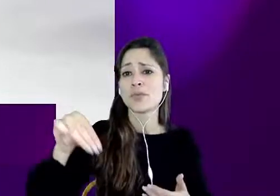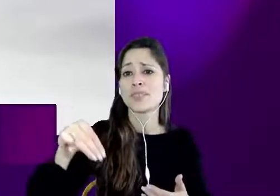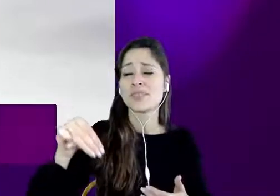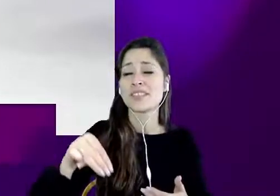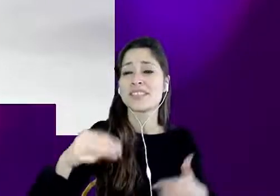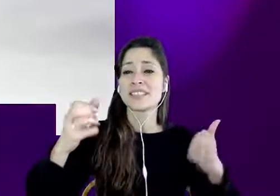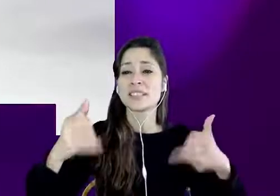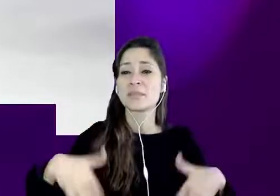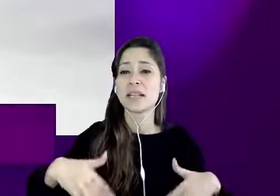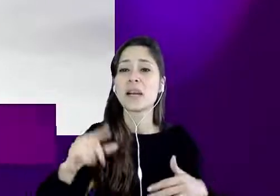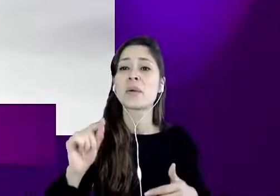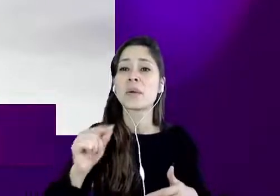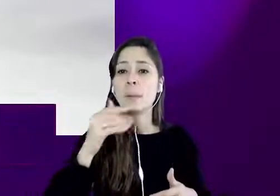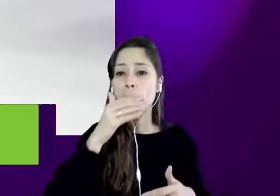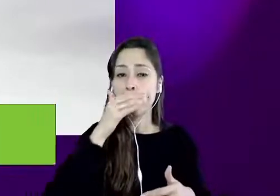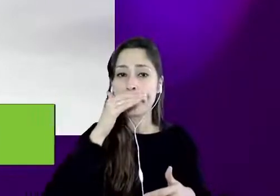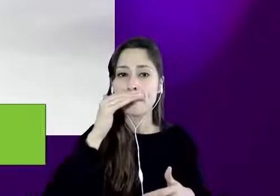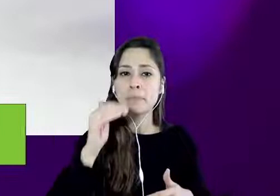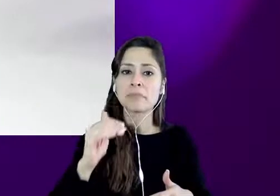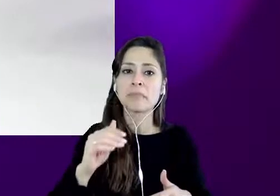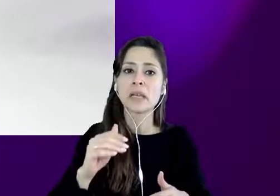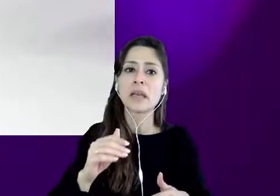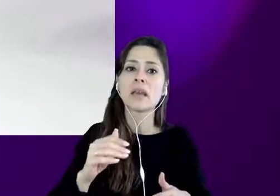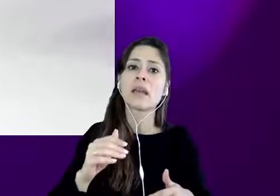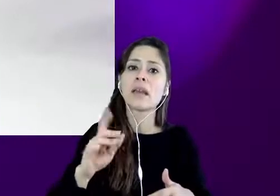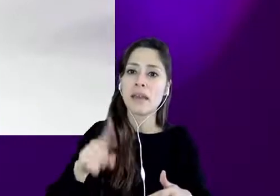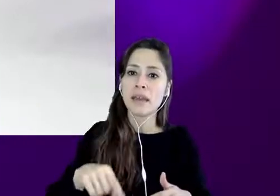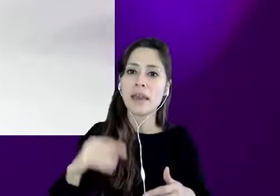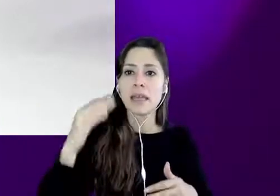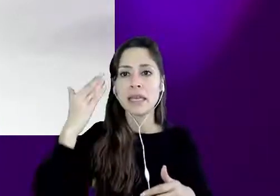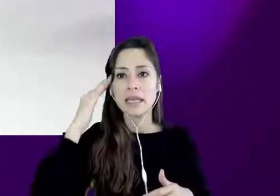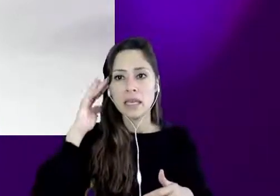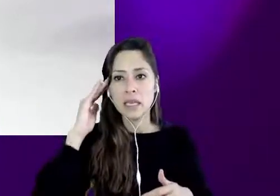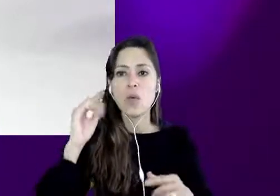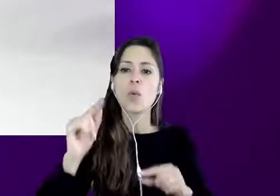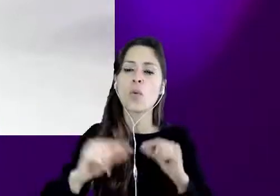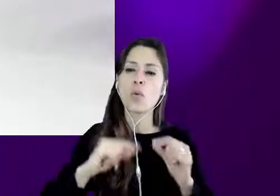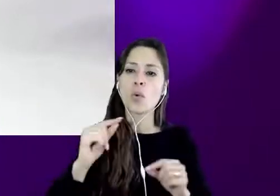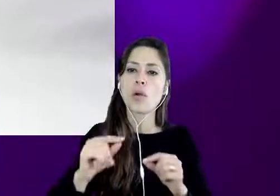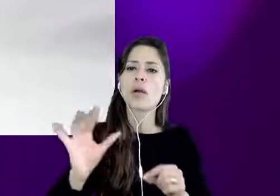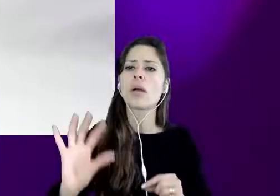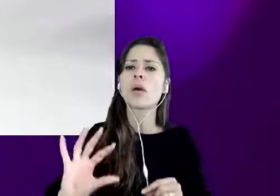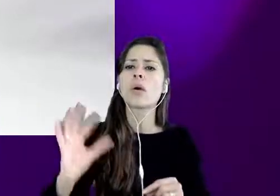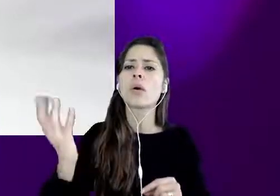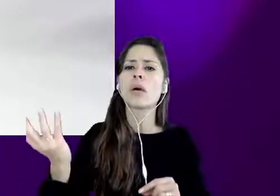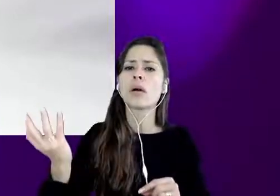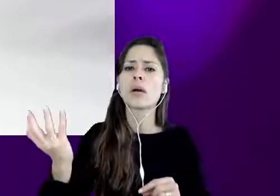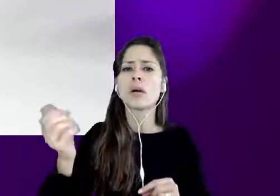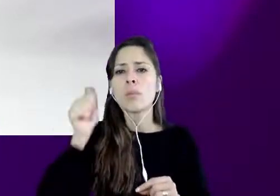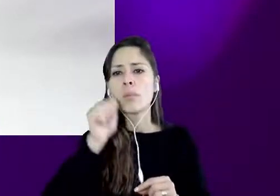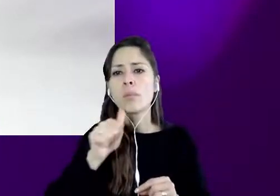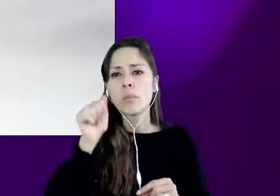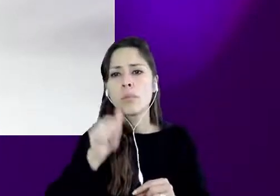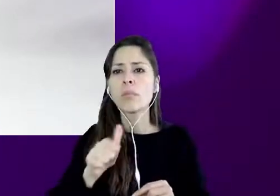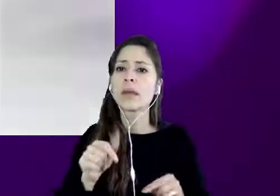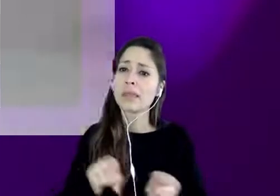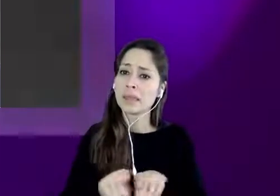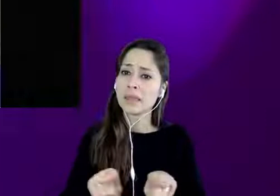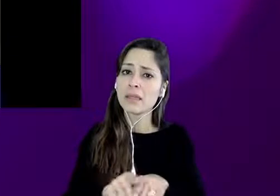to understand what is going on with women and men in that they are